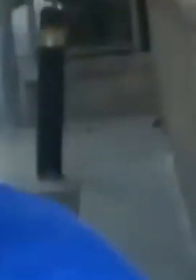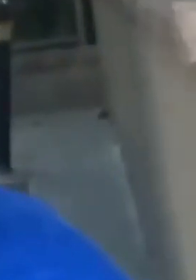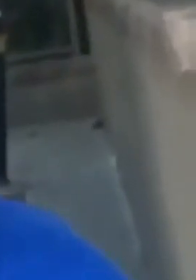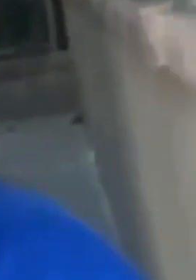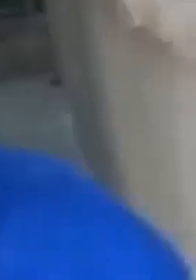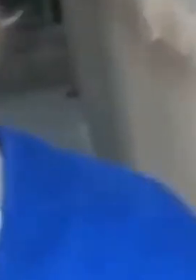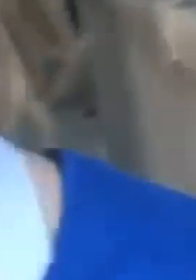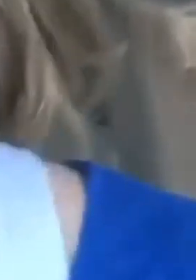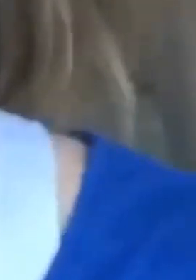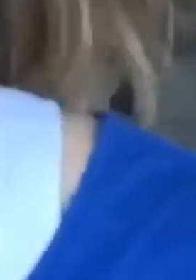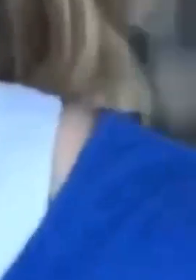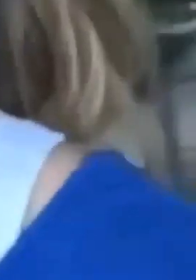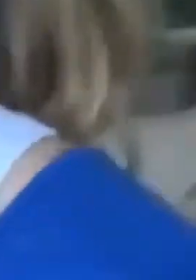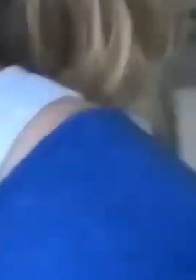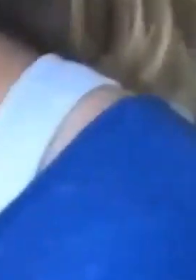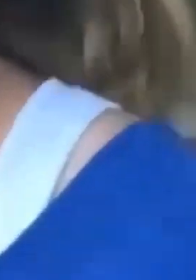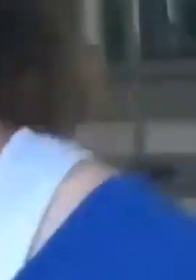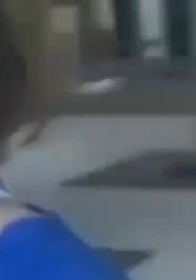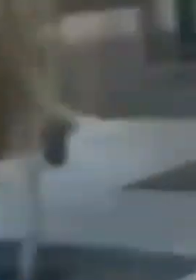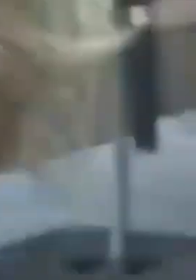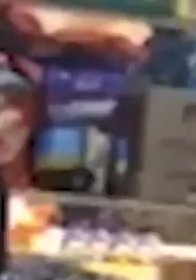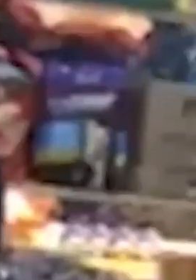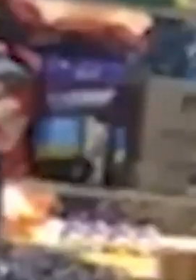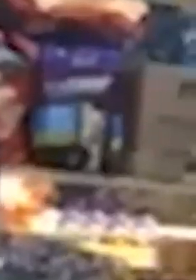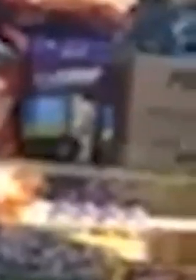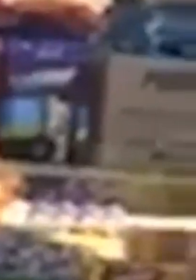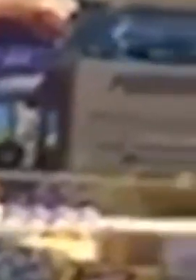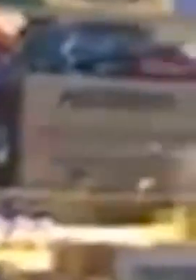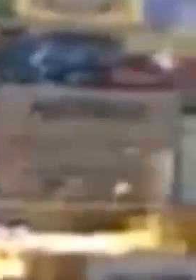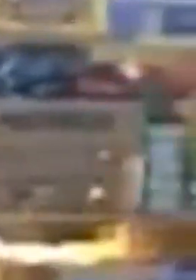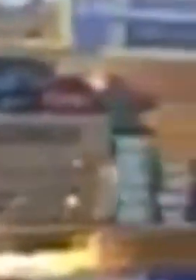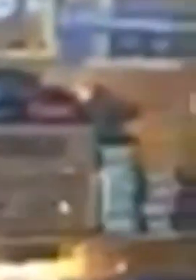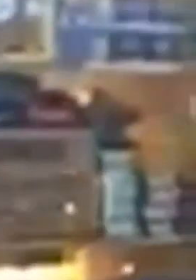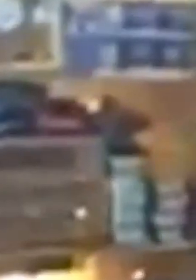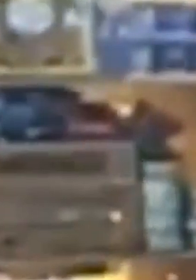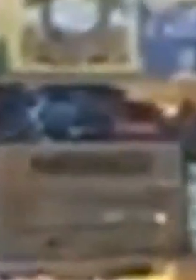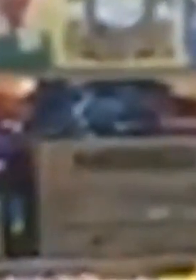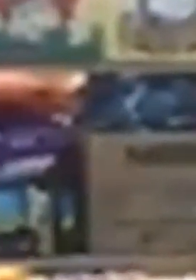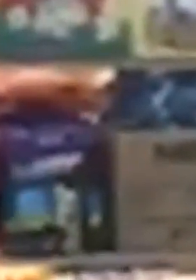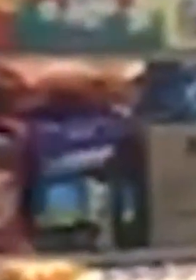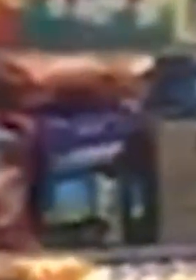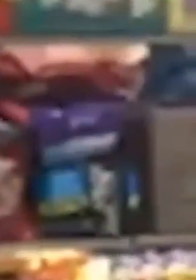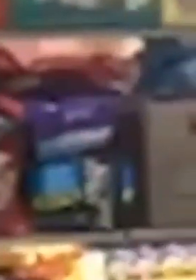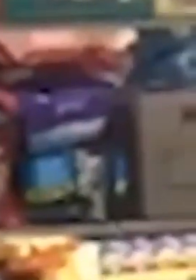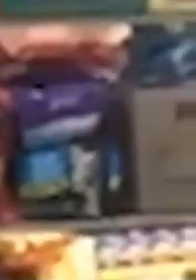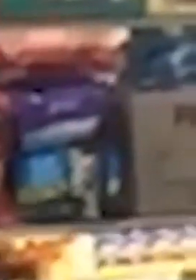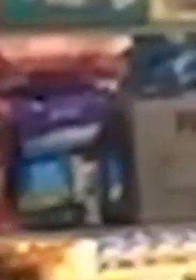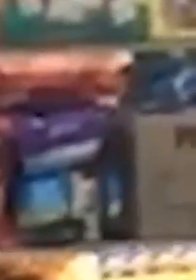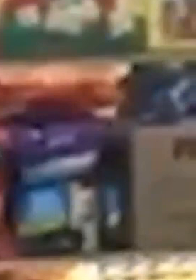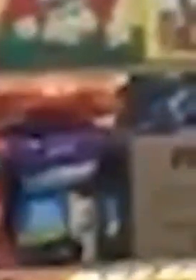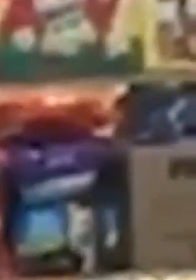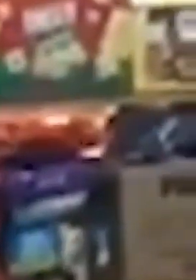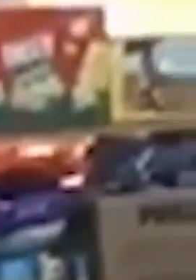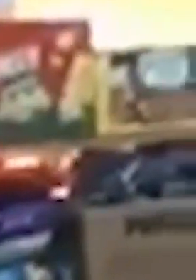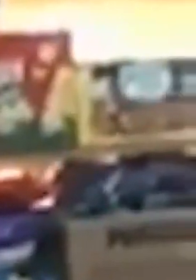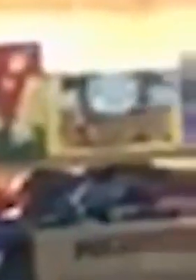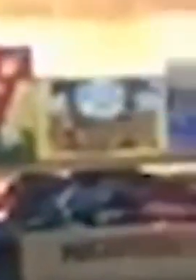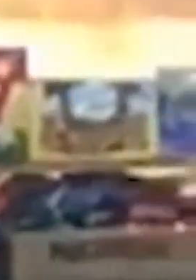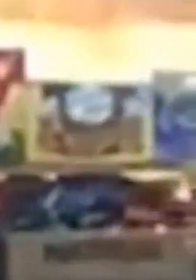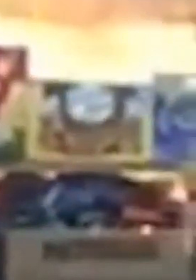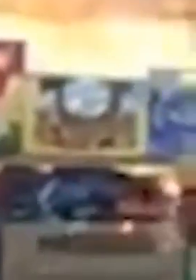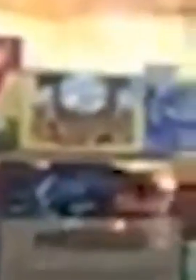police, now viewed more than 1 million times. Sexually assaulted by a child. Go home. Teresa